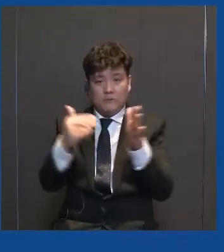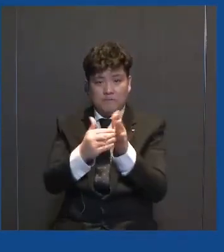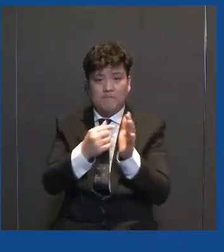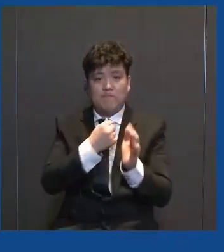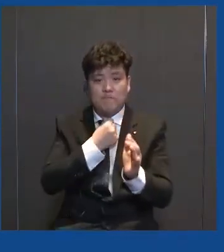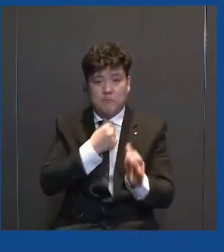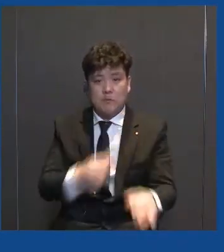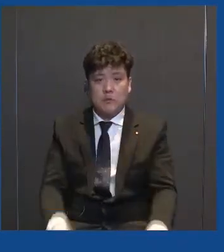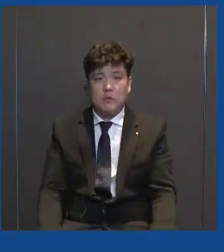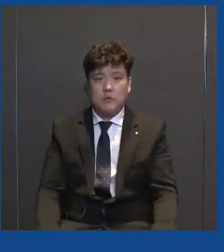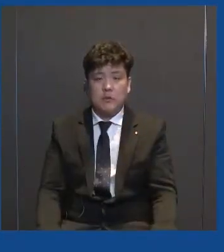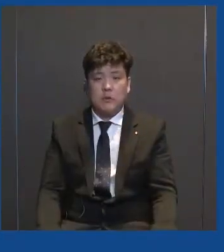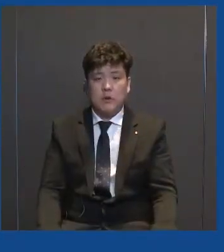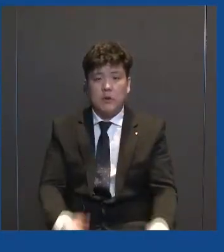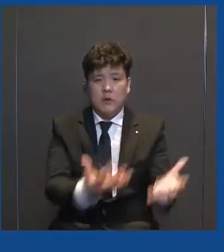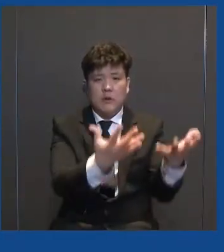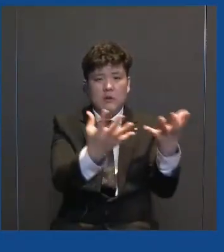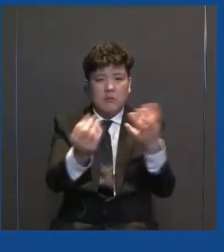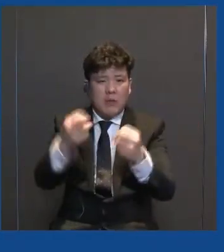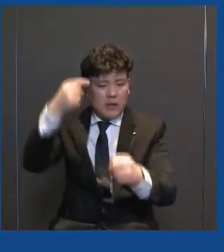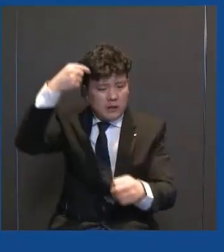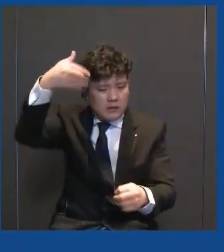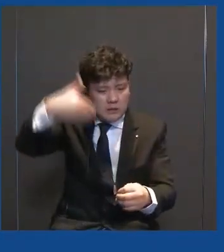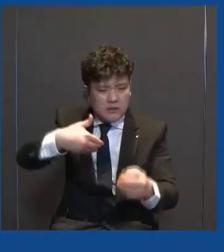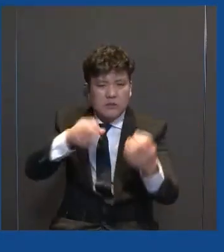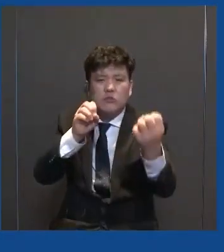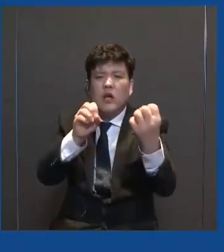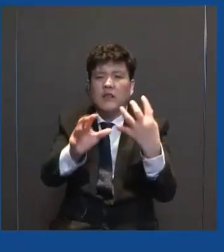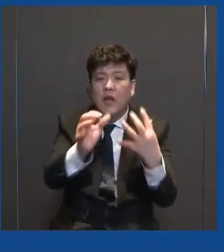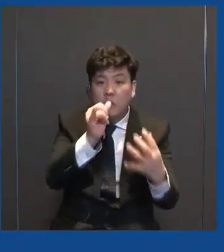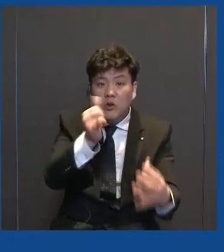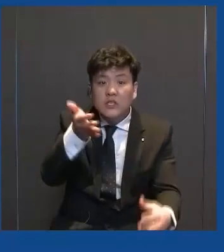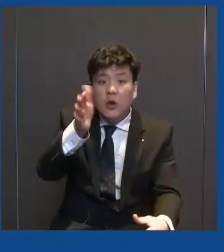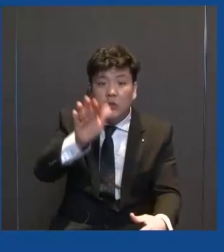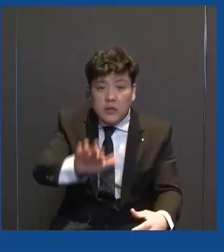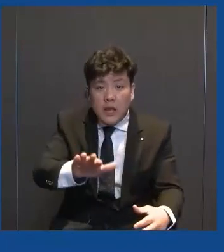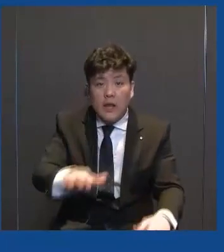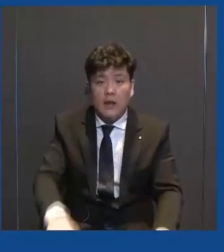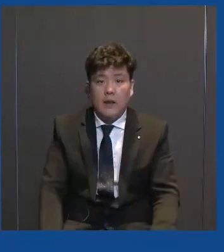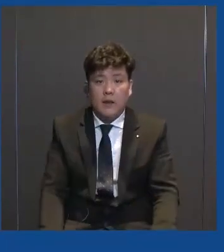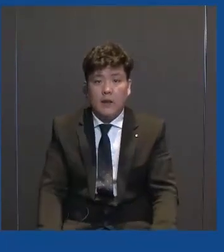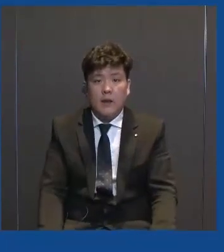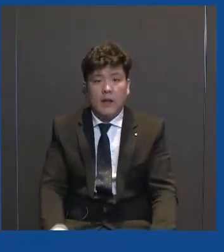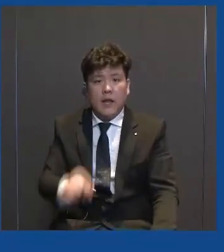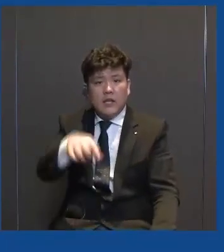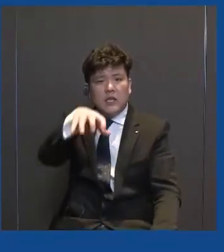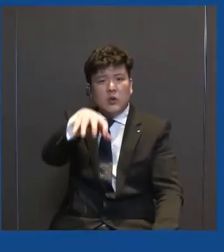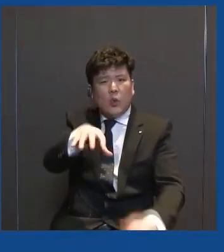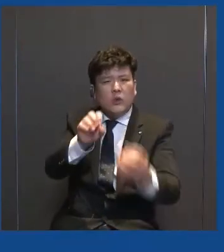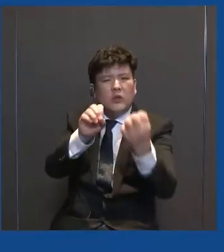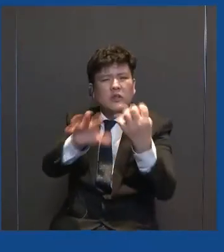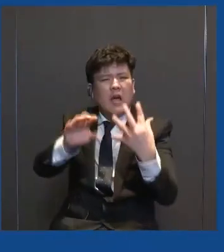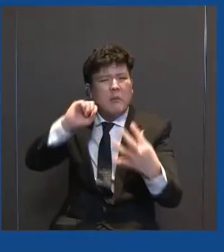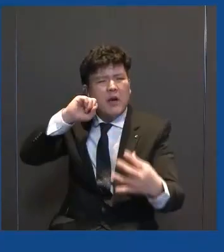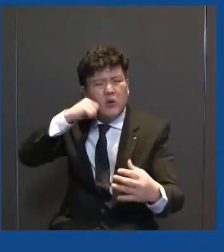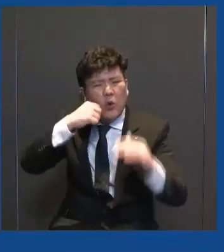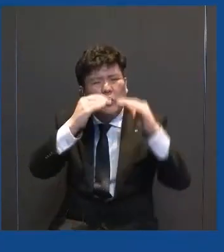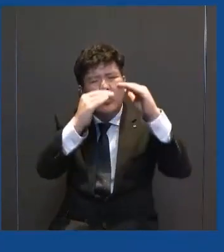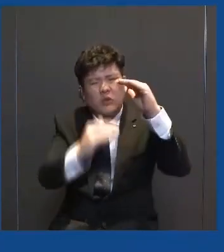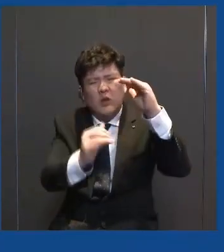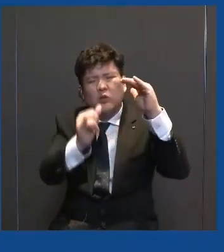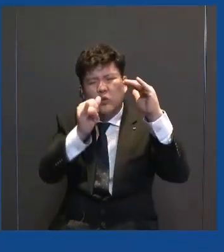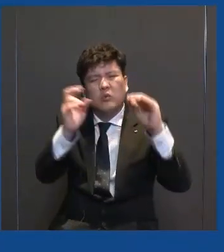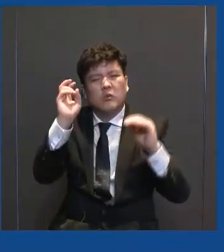session before reaching the conclusion. So there have been many comments and questions. Perhaps some defy